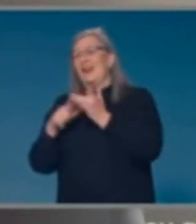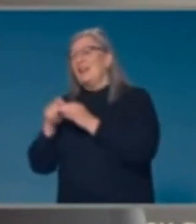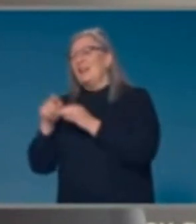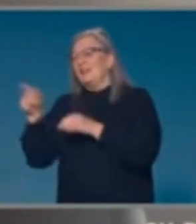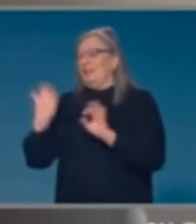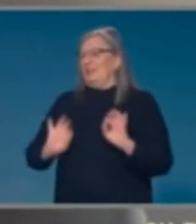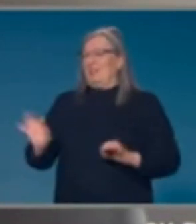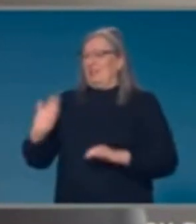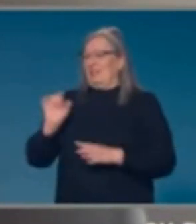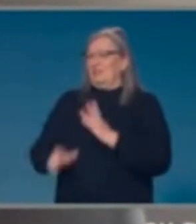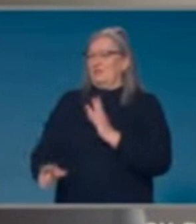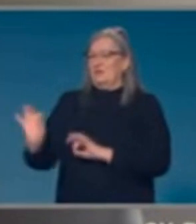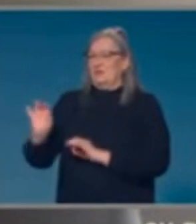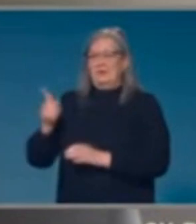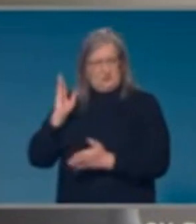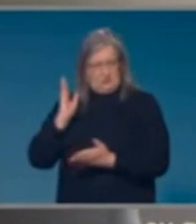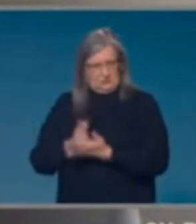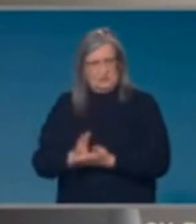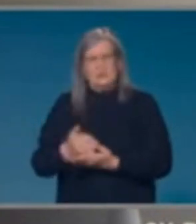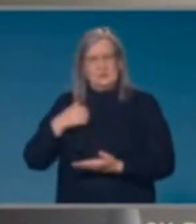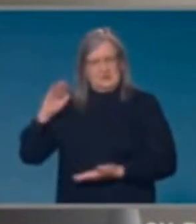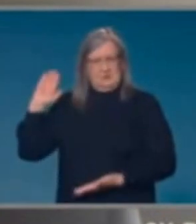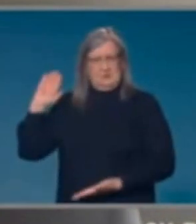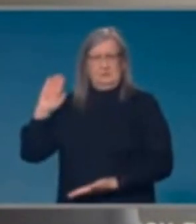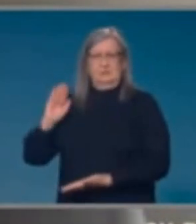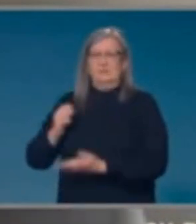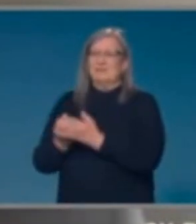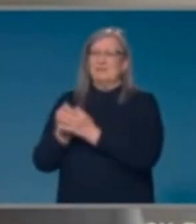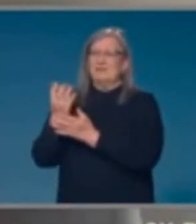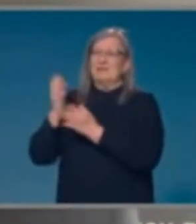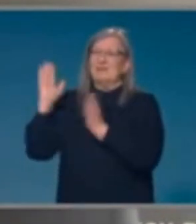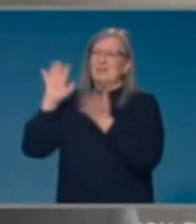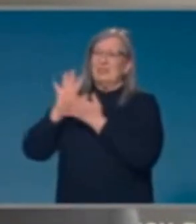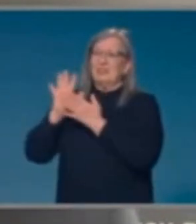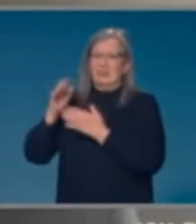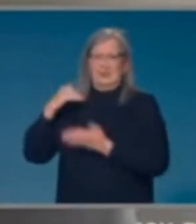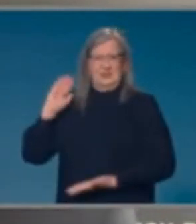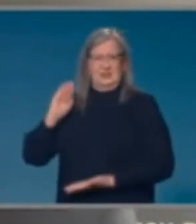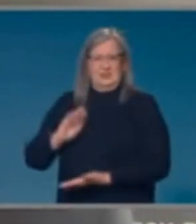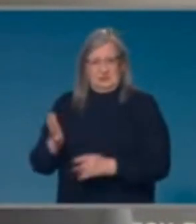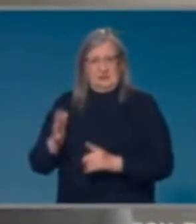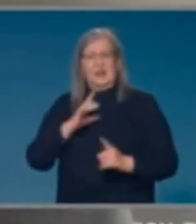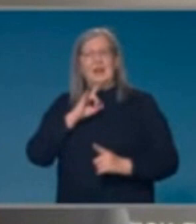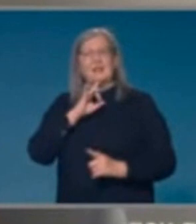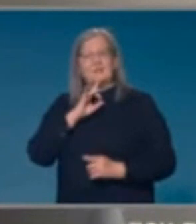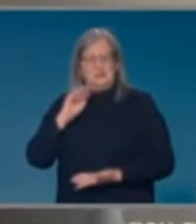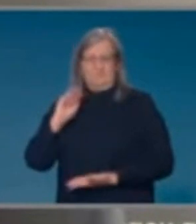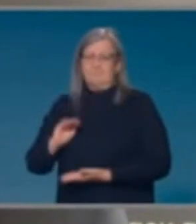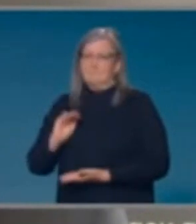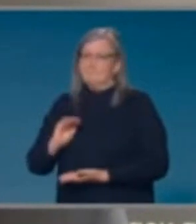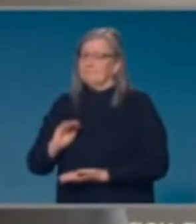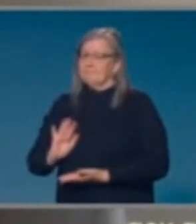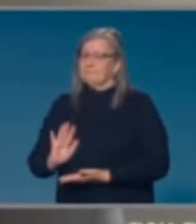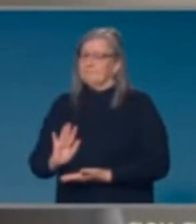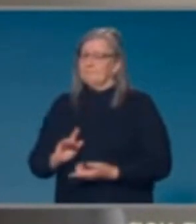are reducing emissions, but we're doing it without driving up electricity prices. Now, the final thing is 2 new